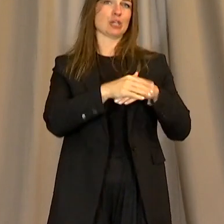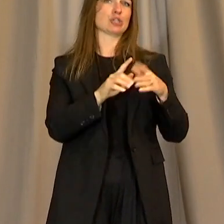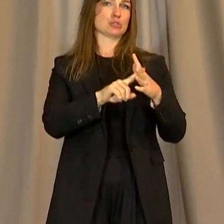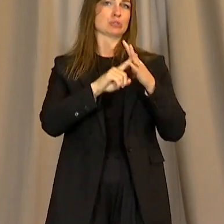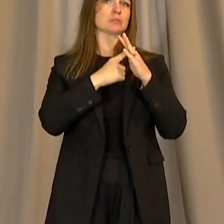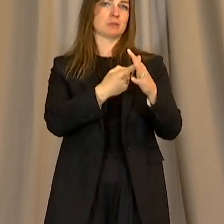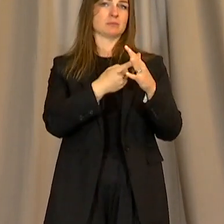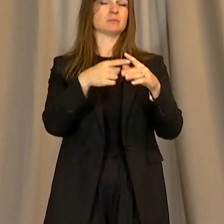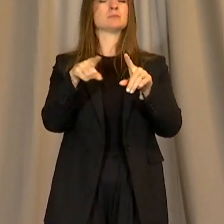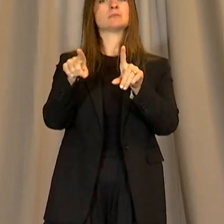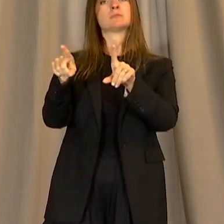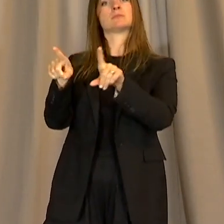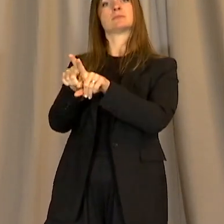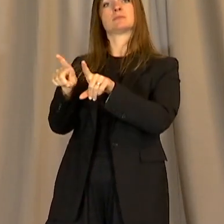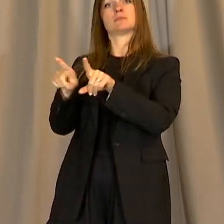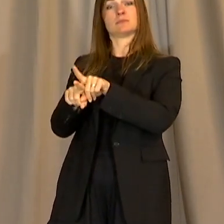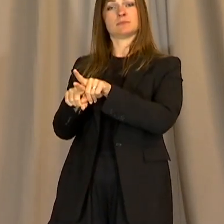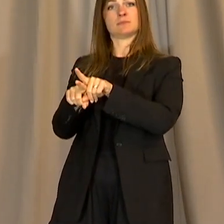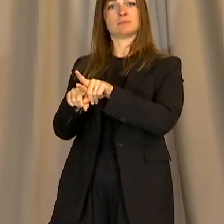and also